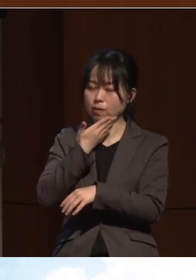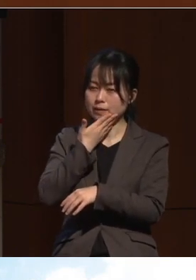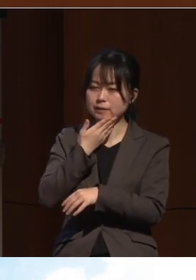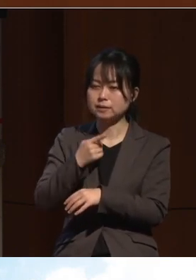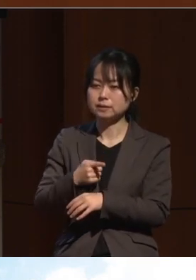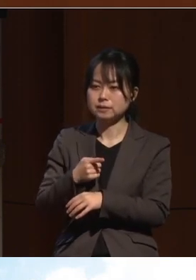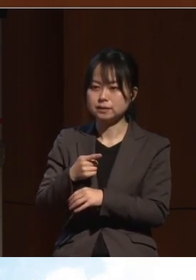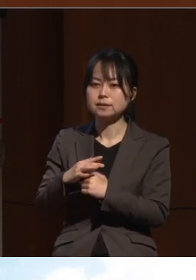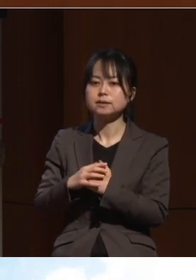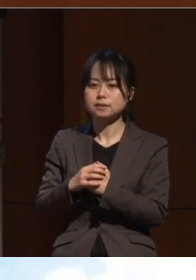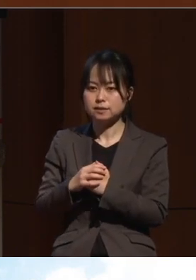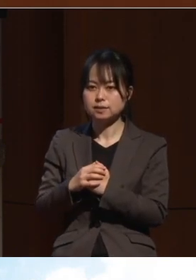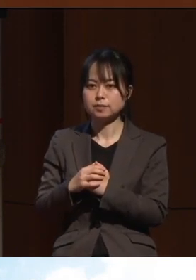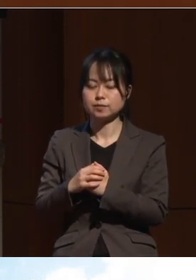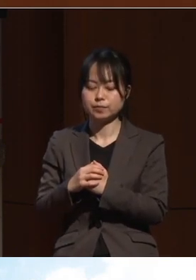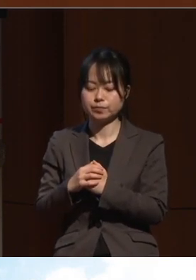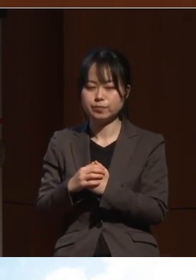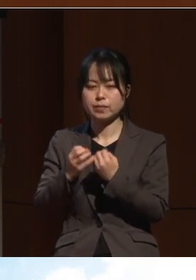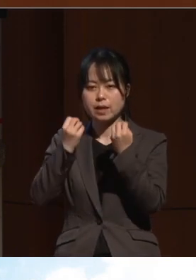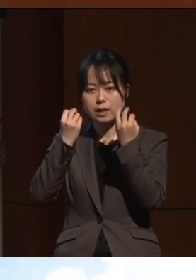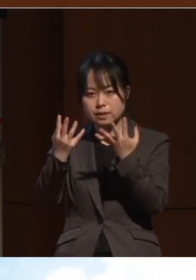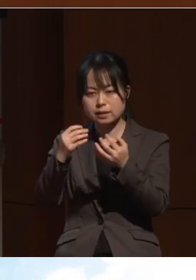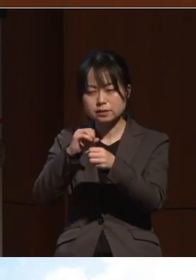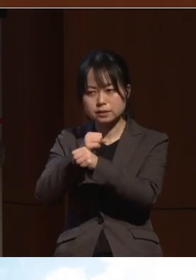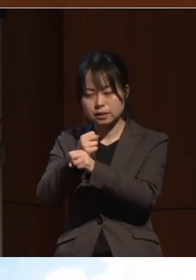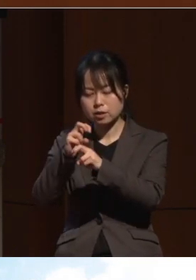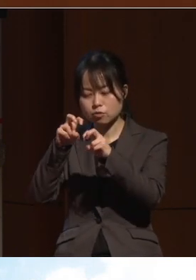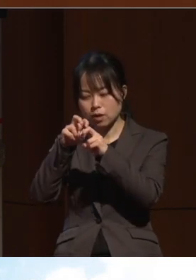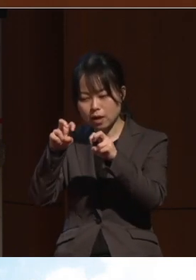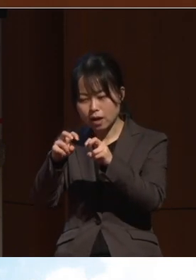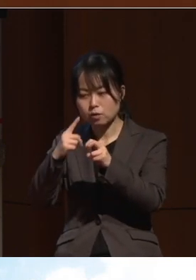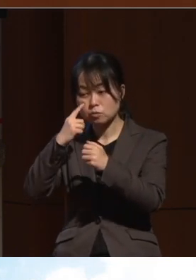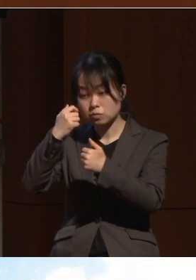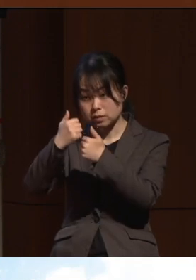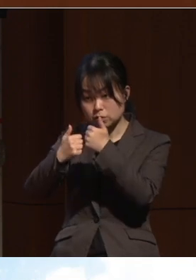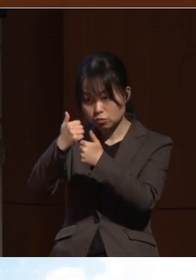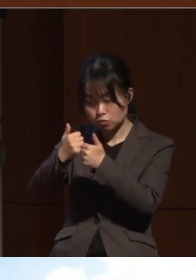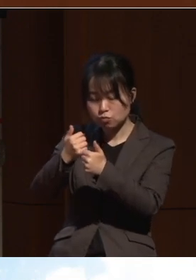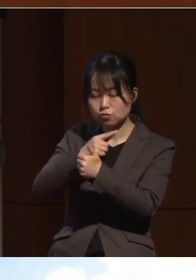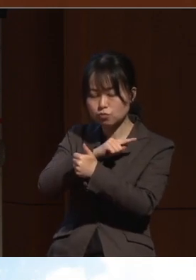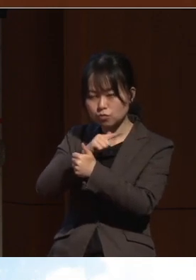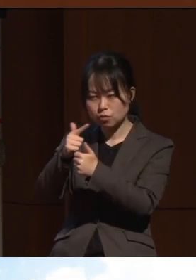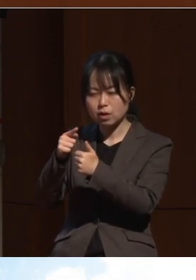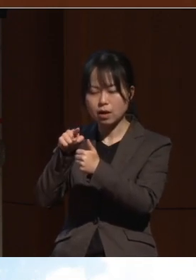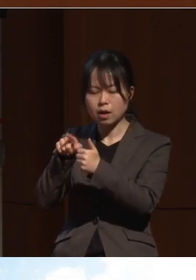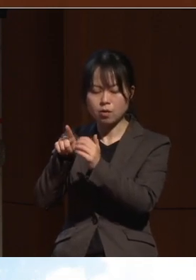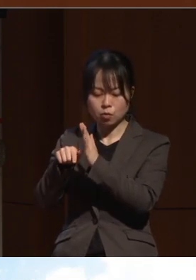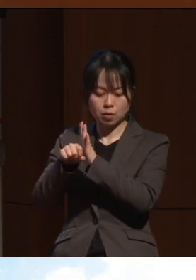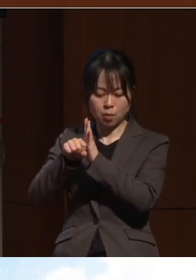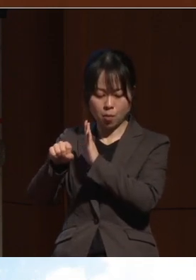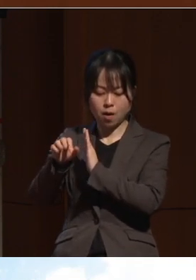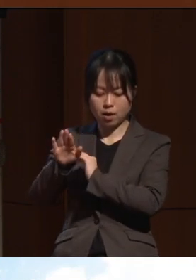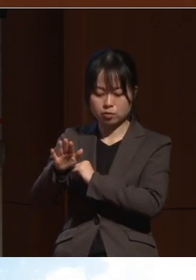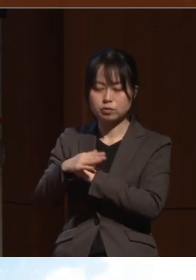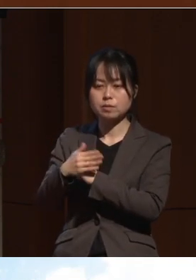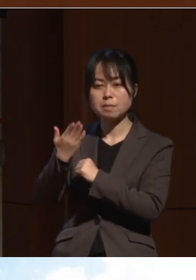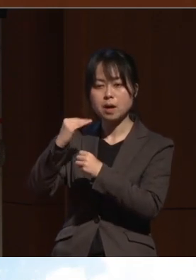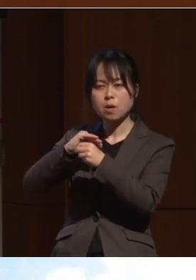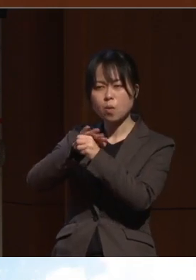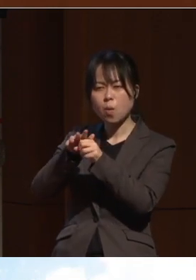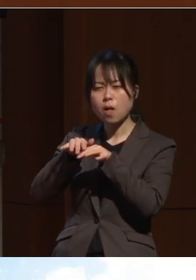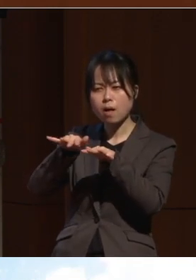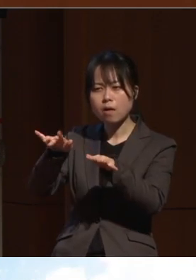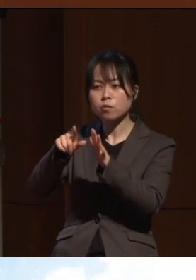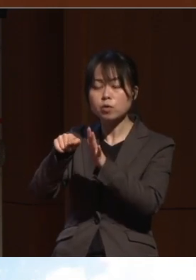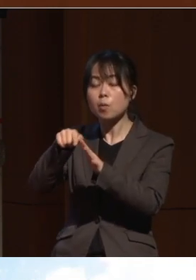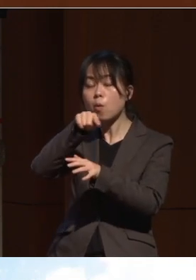or indeed repurposed interventions and technologies. That became very useful in COVID, as I will talk about a little bit later on, but it's